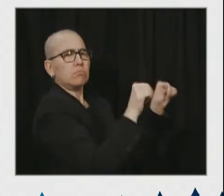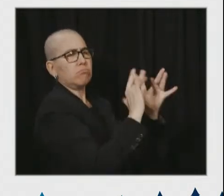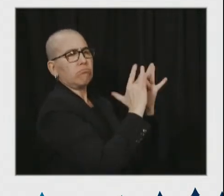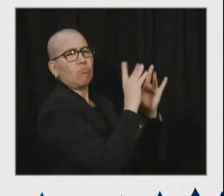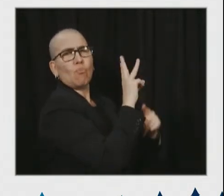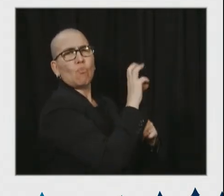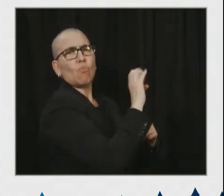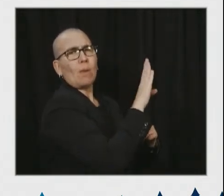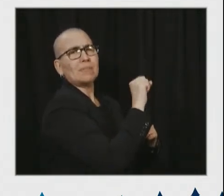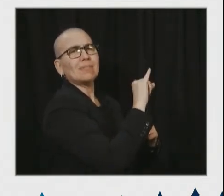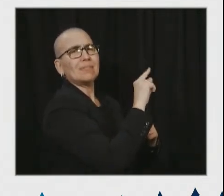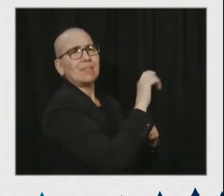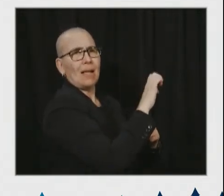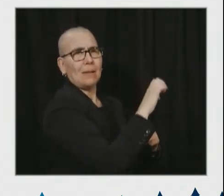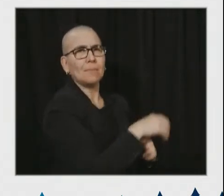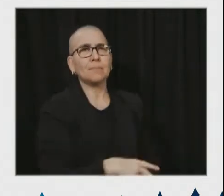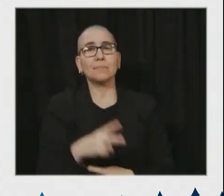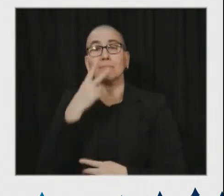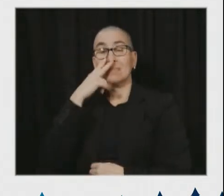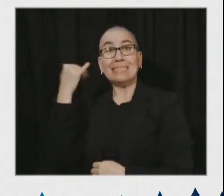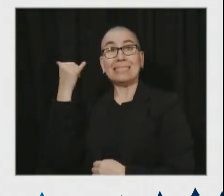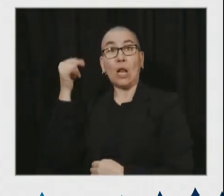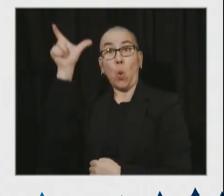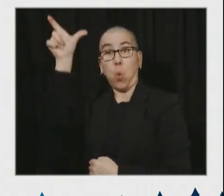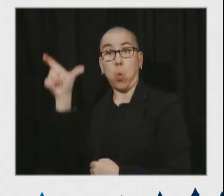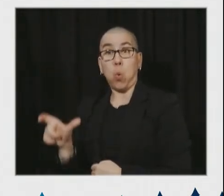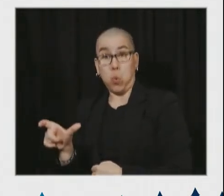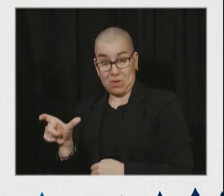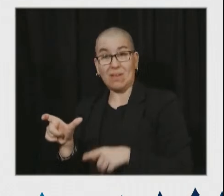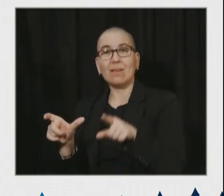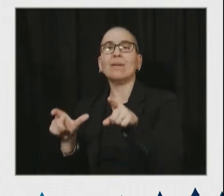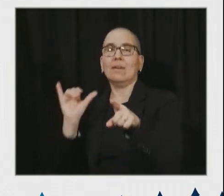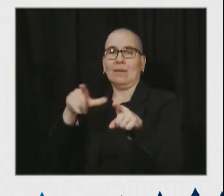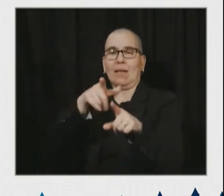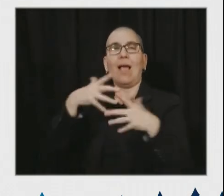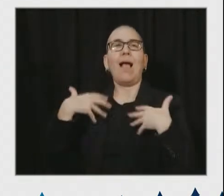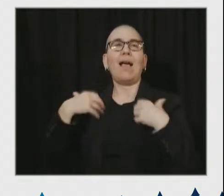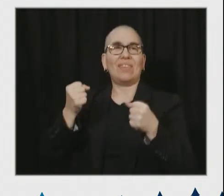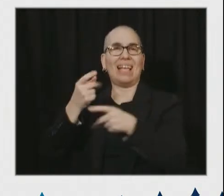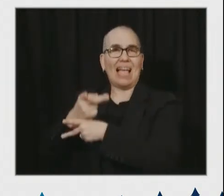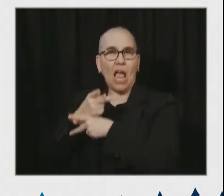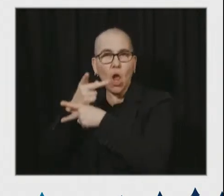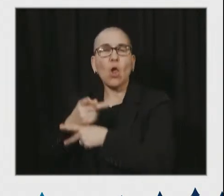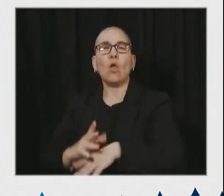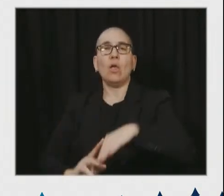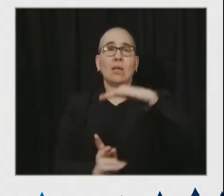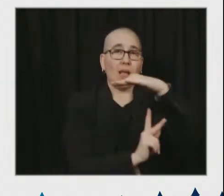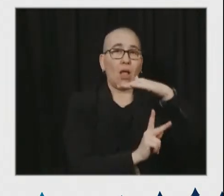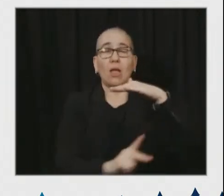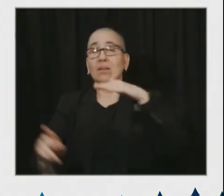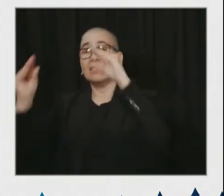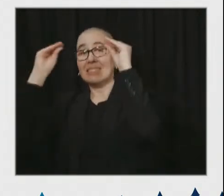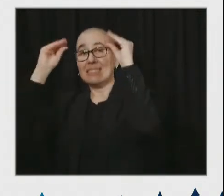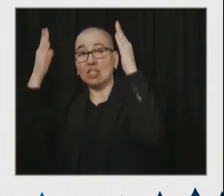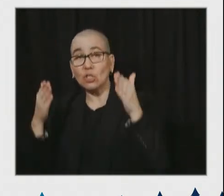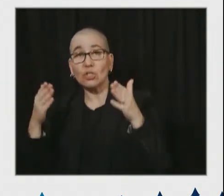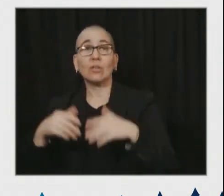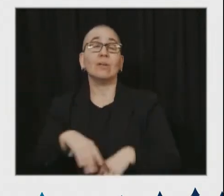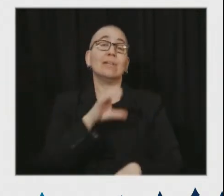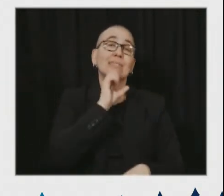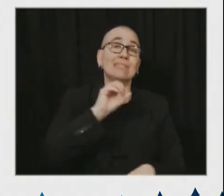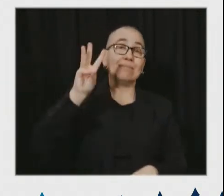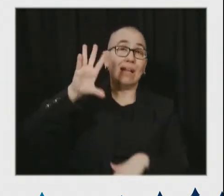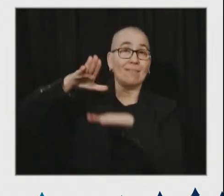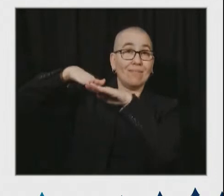left side where we've done healthcare personnel, long-term care residents, pre-K-12, and age 65. We're moving towards the completion of